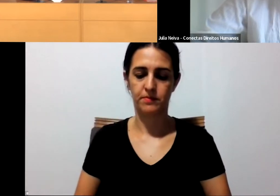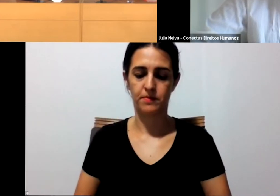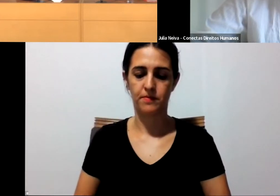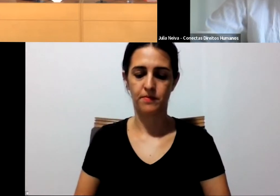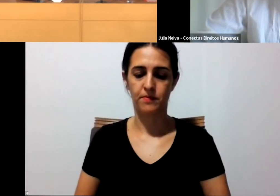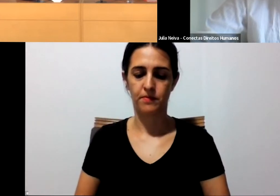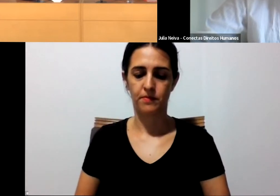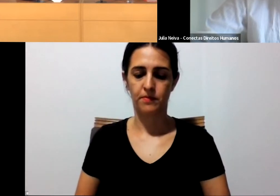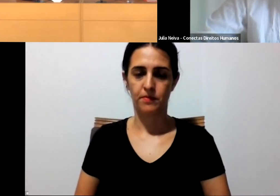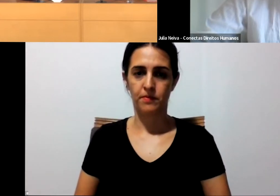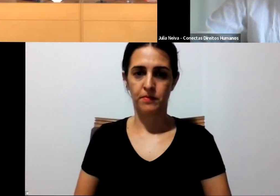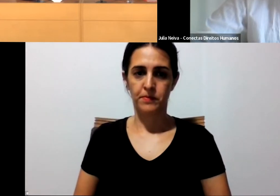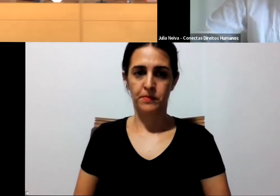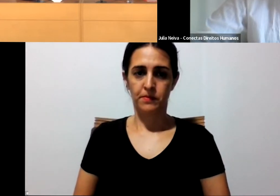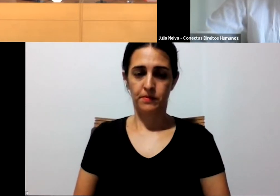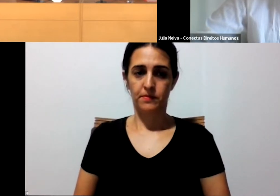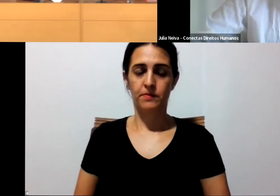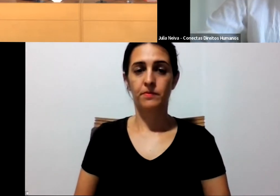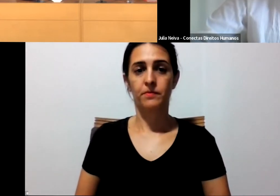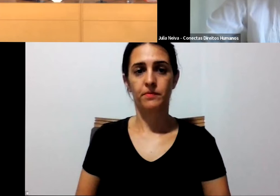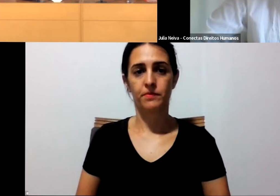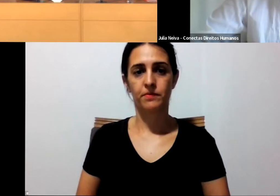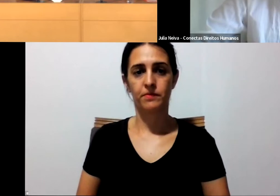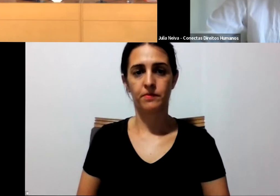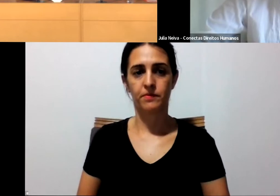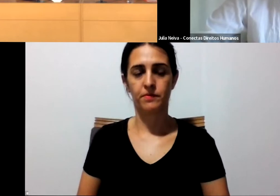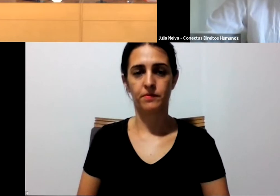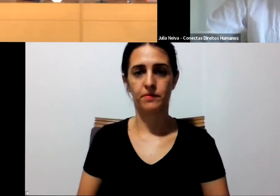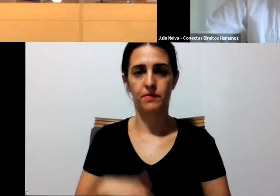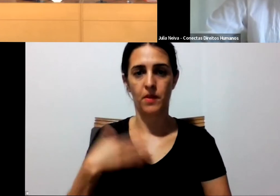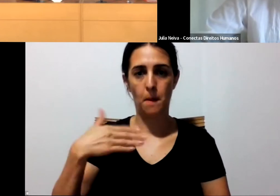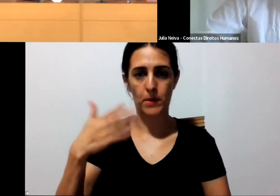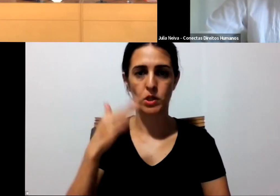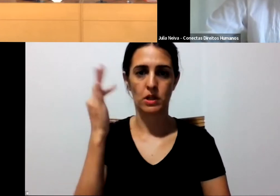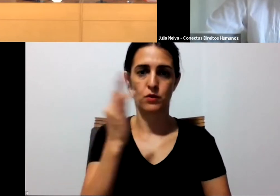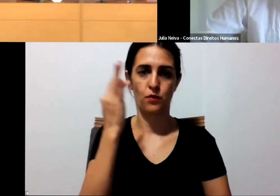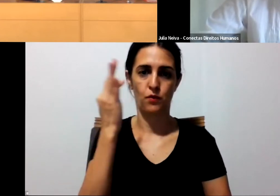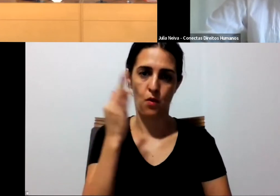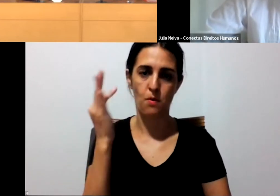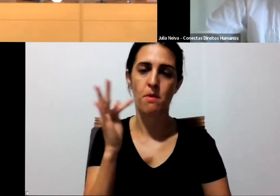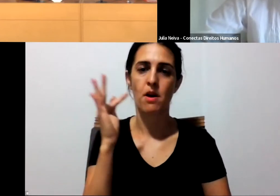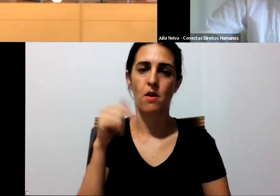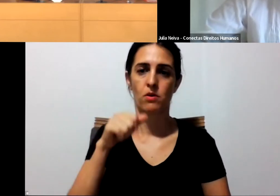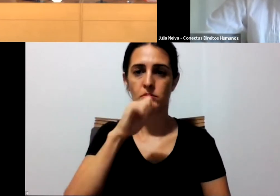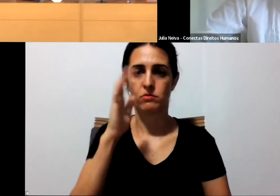We have another question over here. Yes, good evening. So much was said about the private